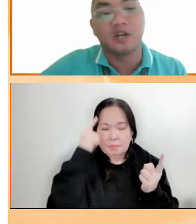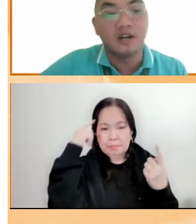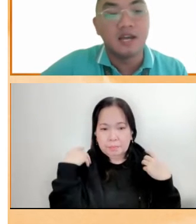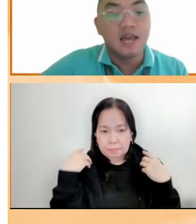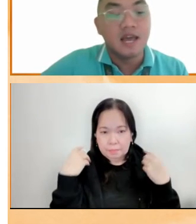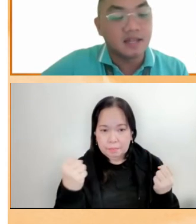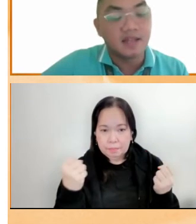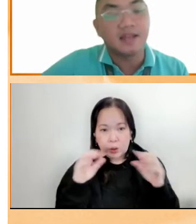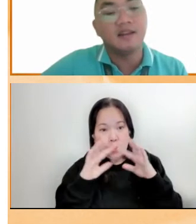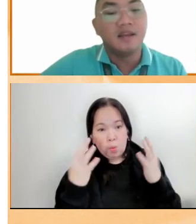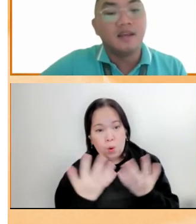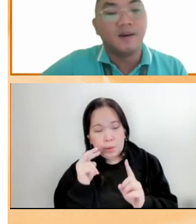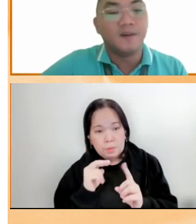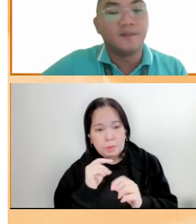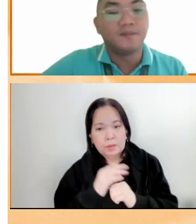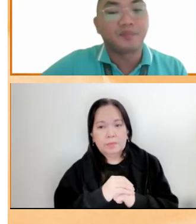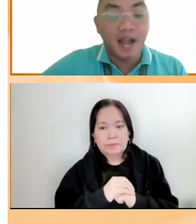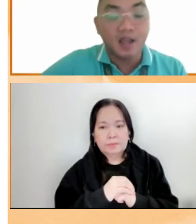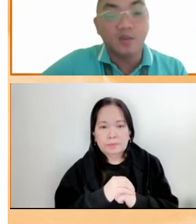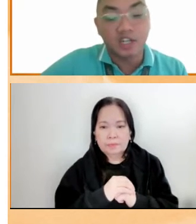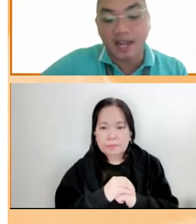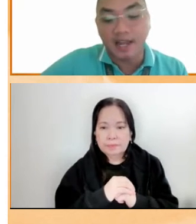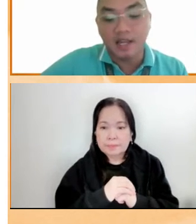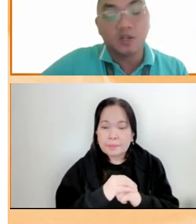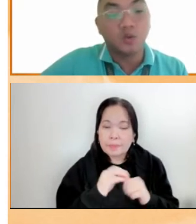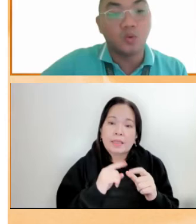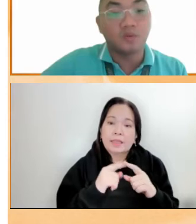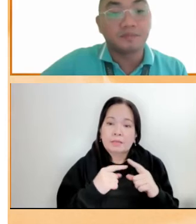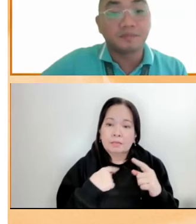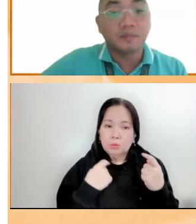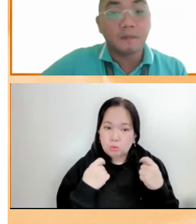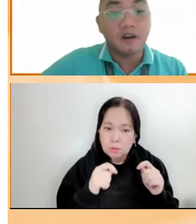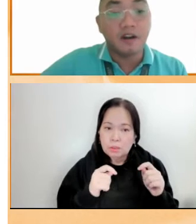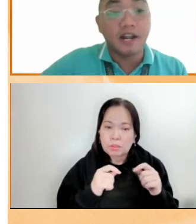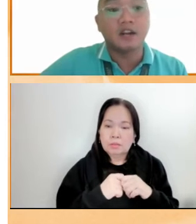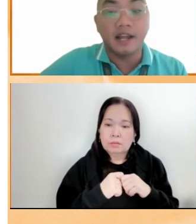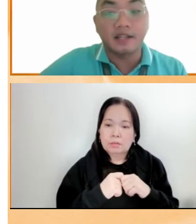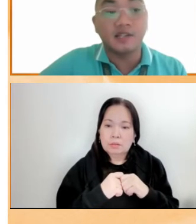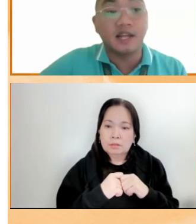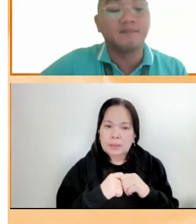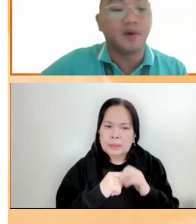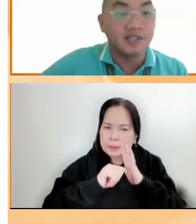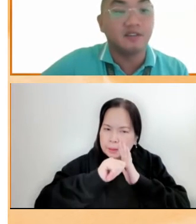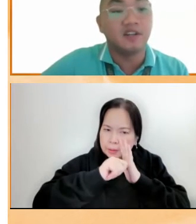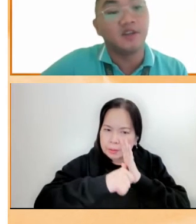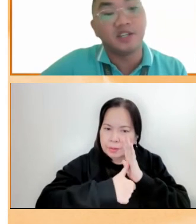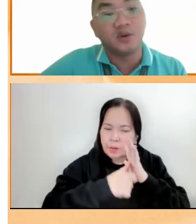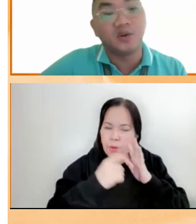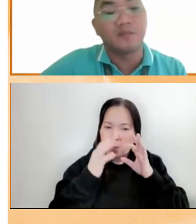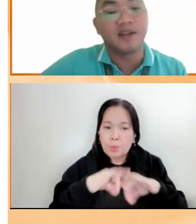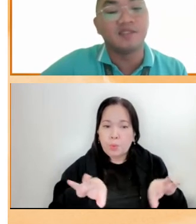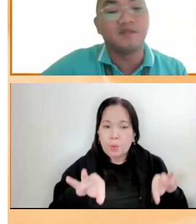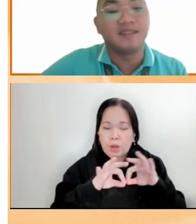picture. And then I will try to reiterate the salient points of the